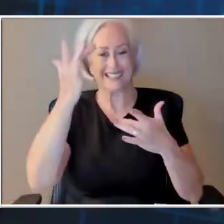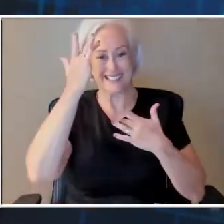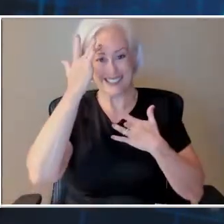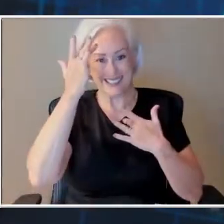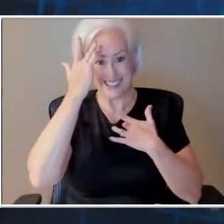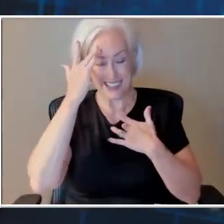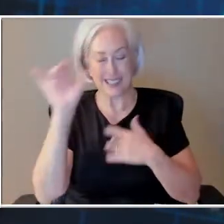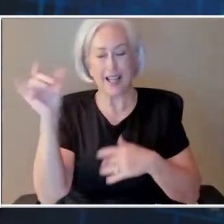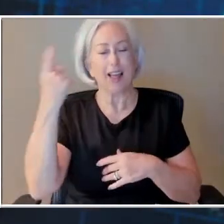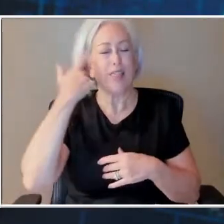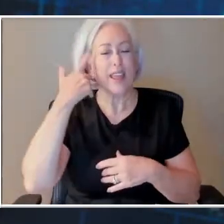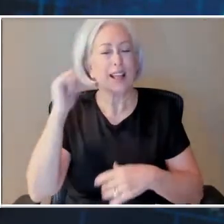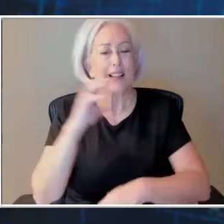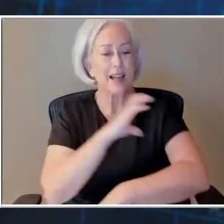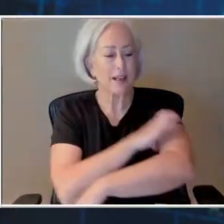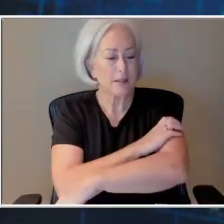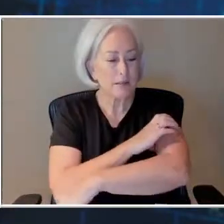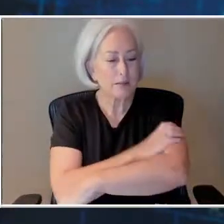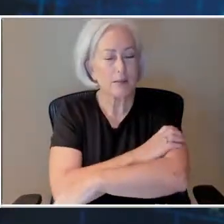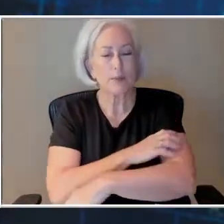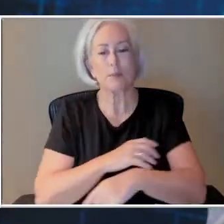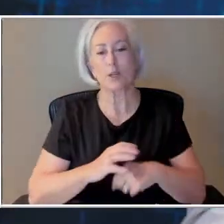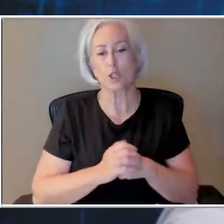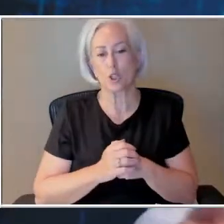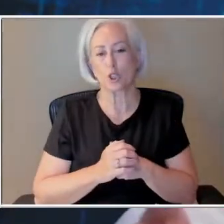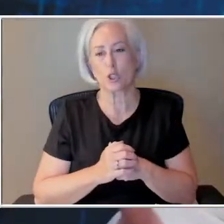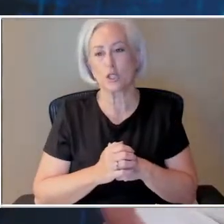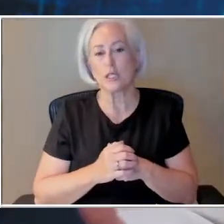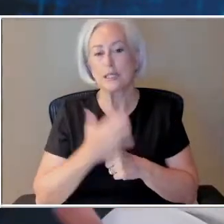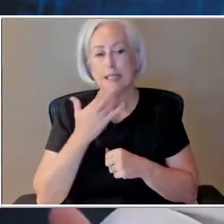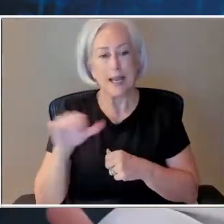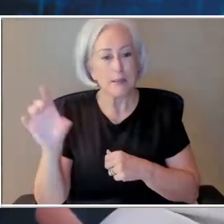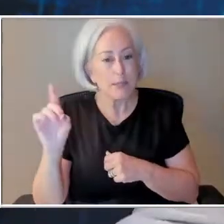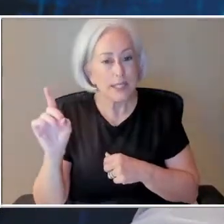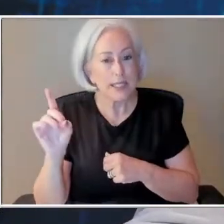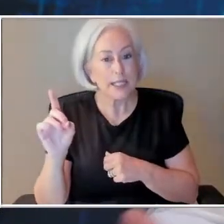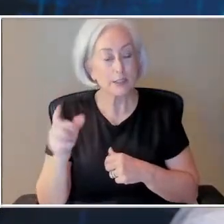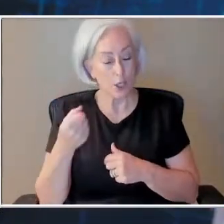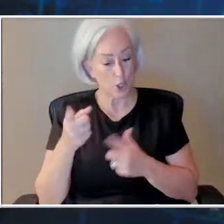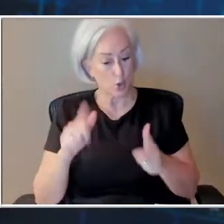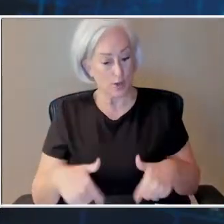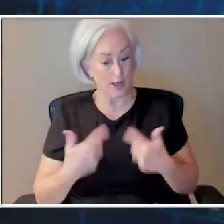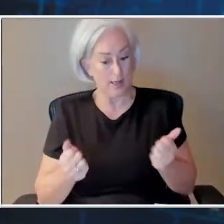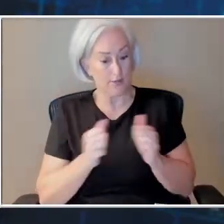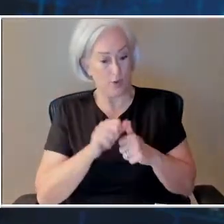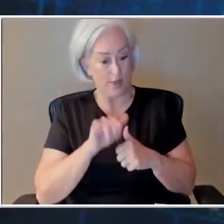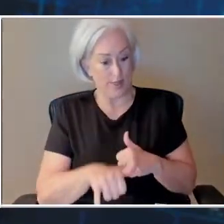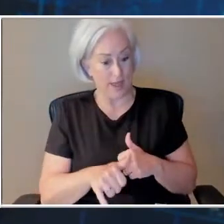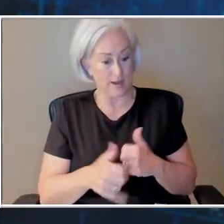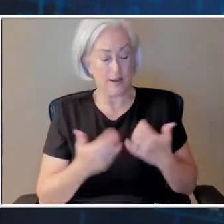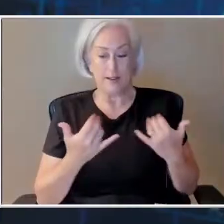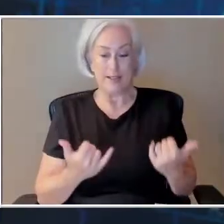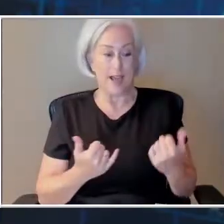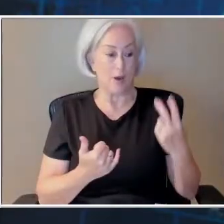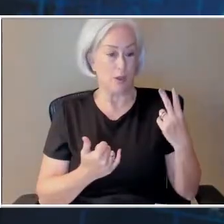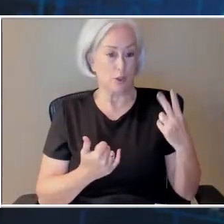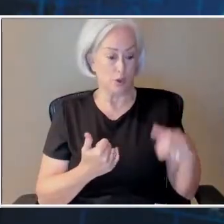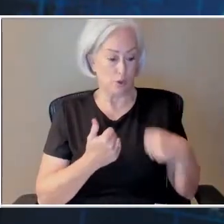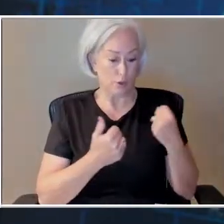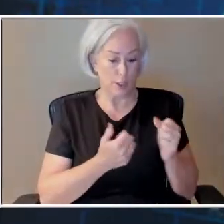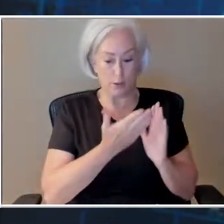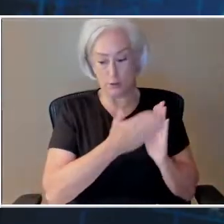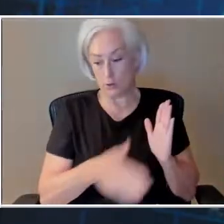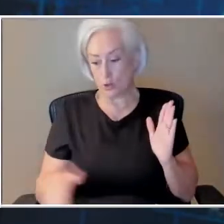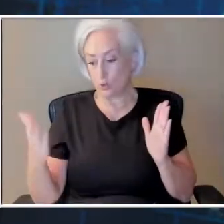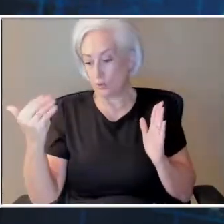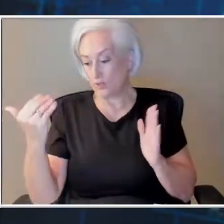get treatment. But I think we have to be a little bit optimistic. You move from 2 years to 15 years. So are we heading to the cure? I think